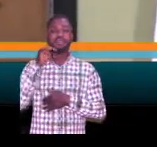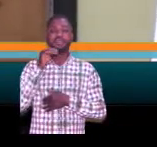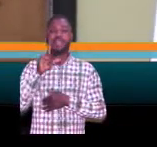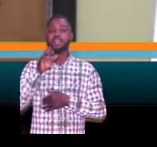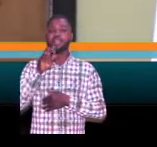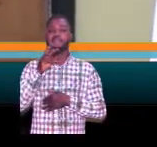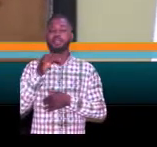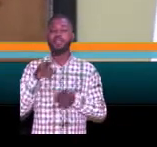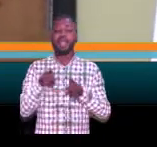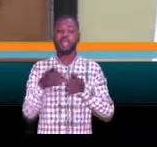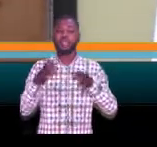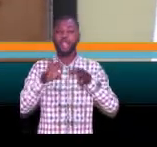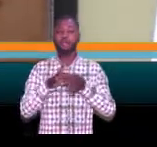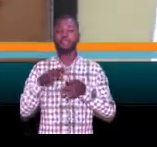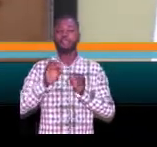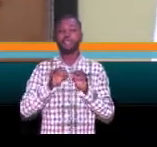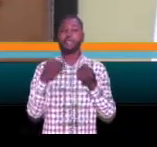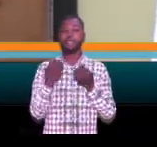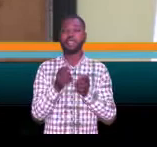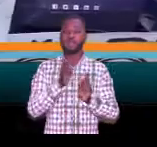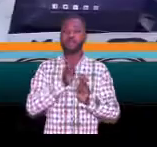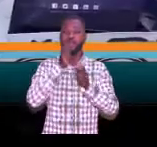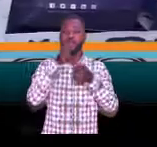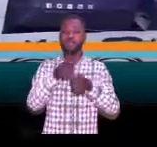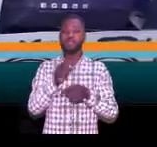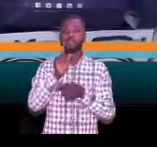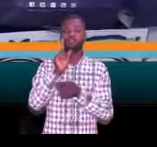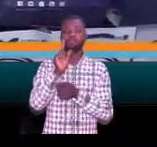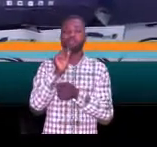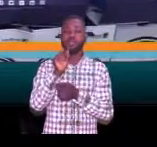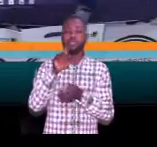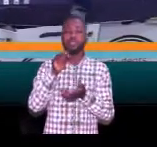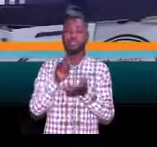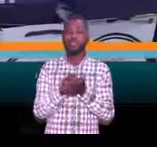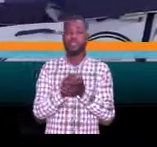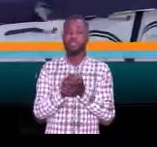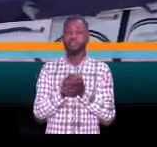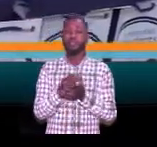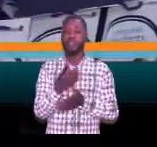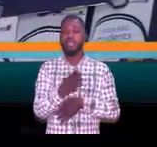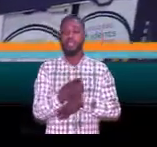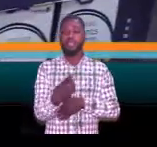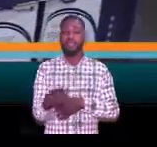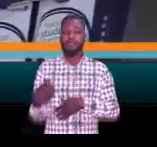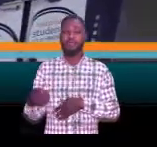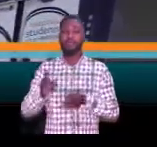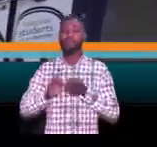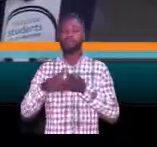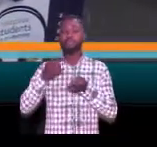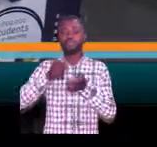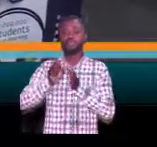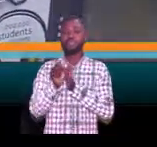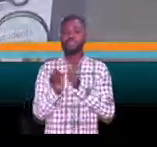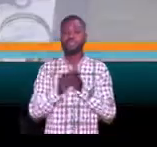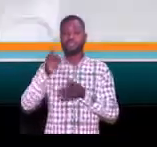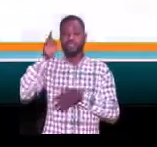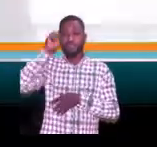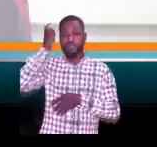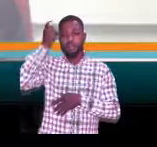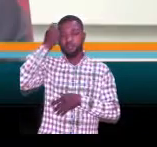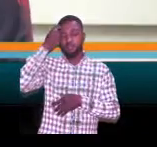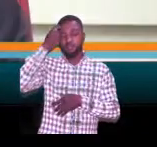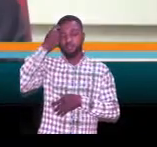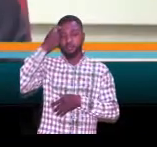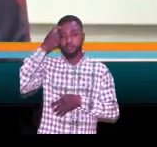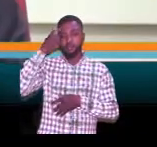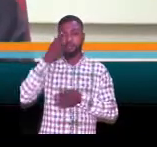Nigeria Limited, as the corporate organization donated 20,000 digital devices to the state government. What